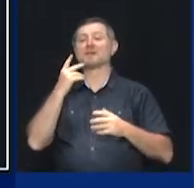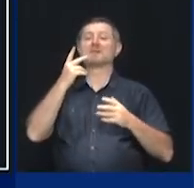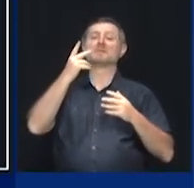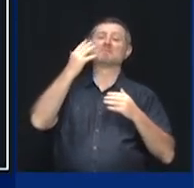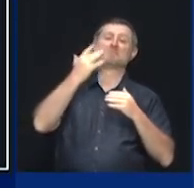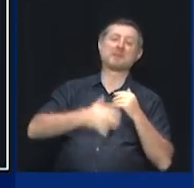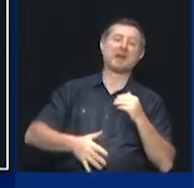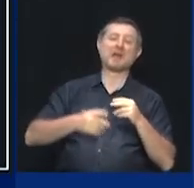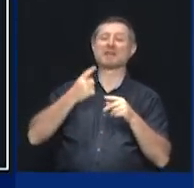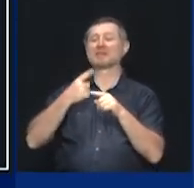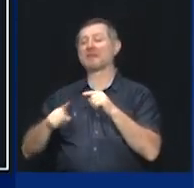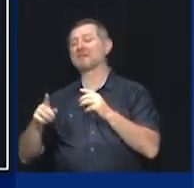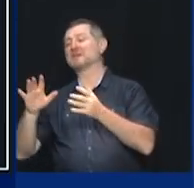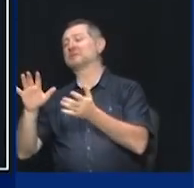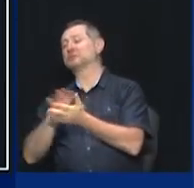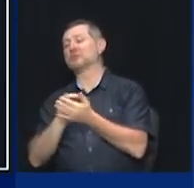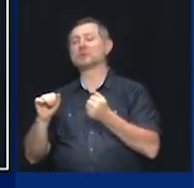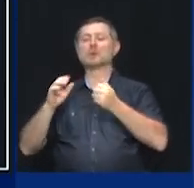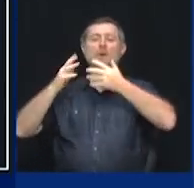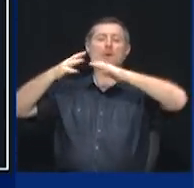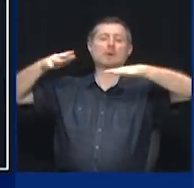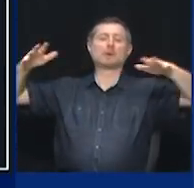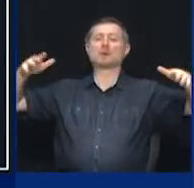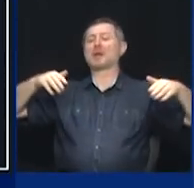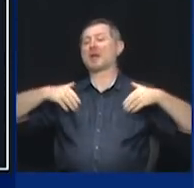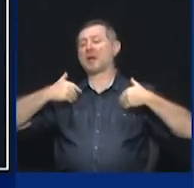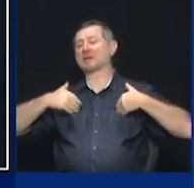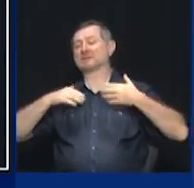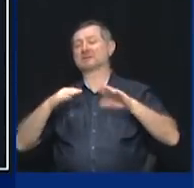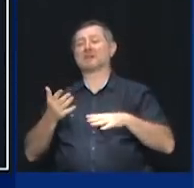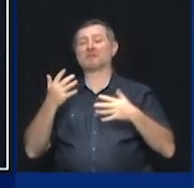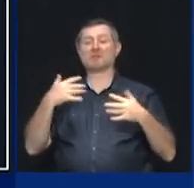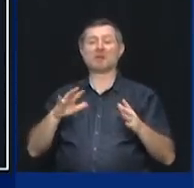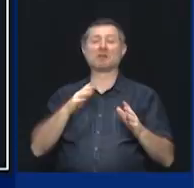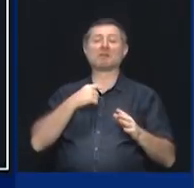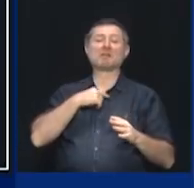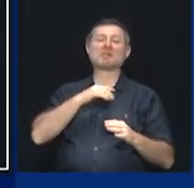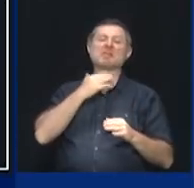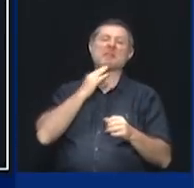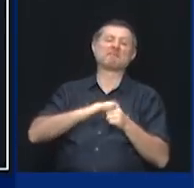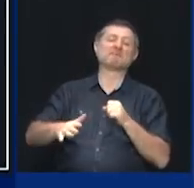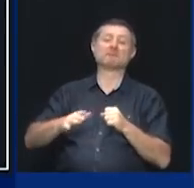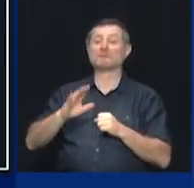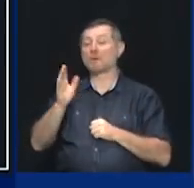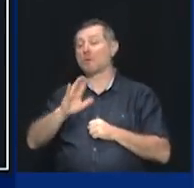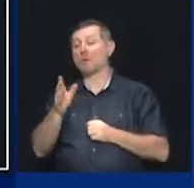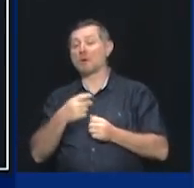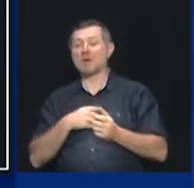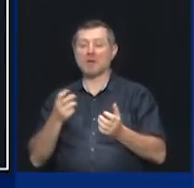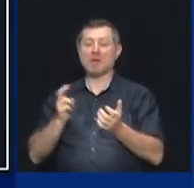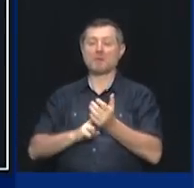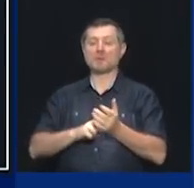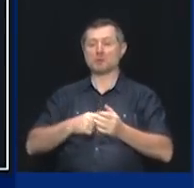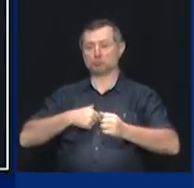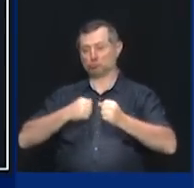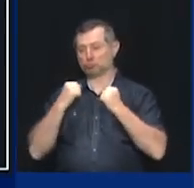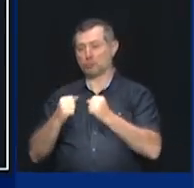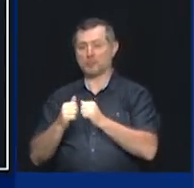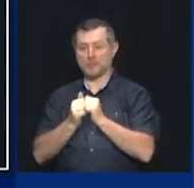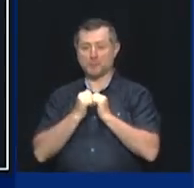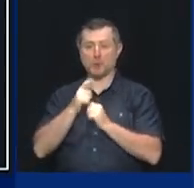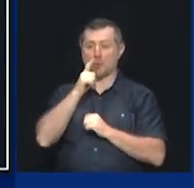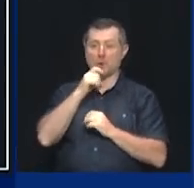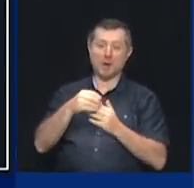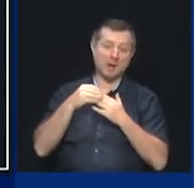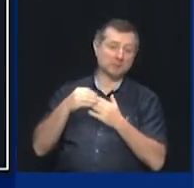There's enough young people dying. We're going to stand up. We're going to solve it. New York is going to lead the way. We